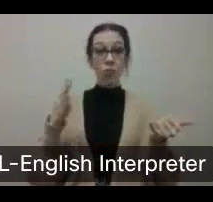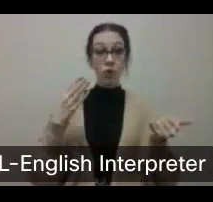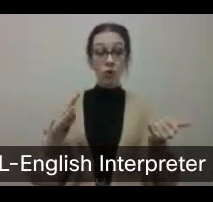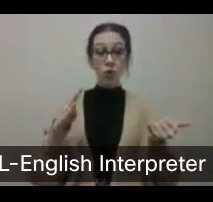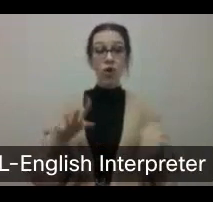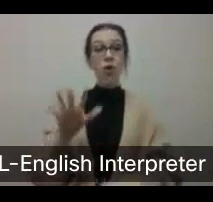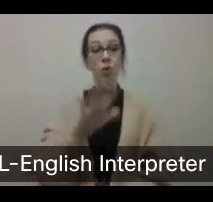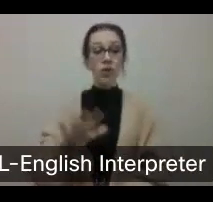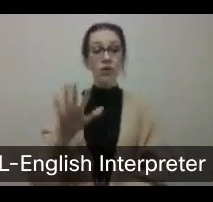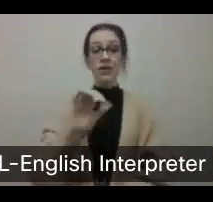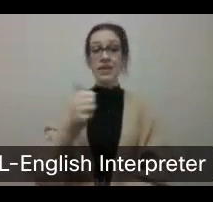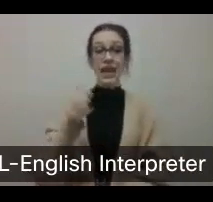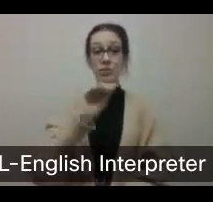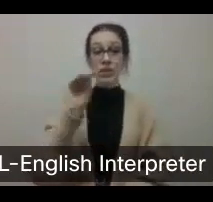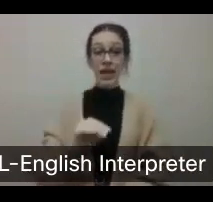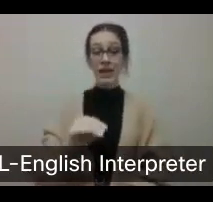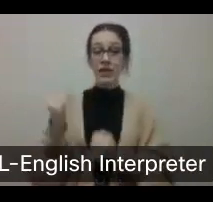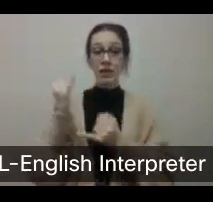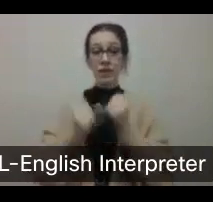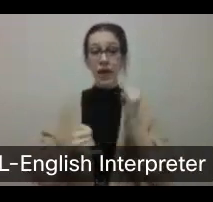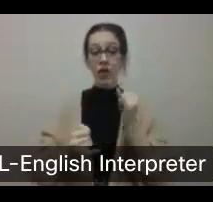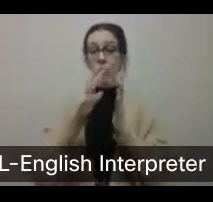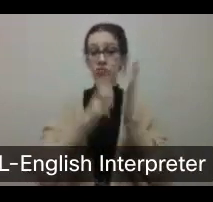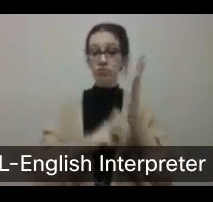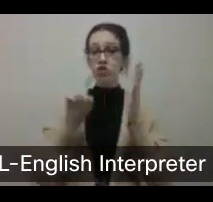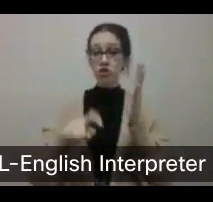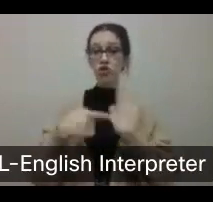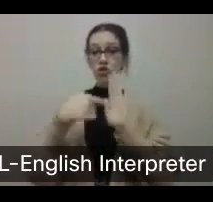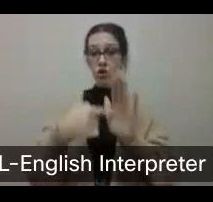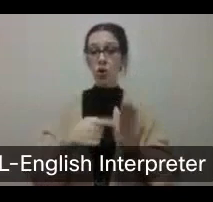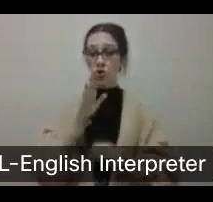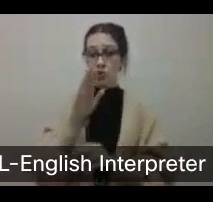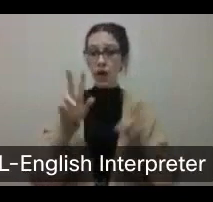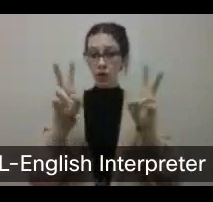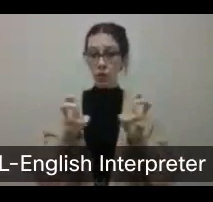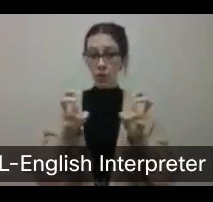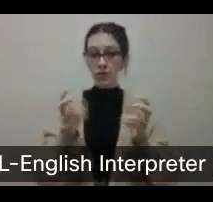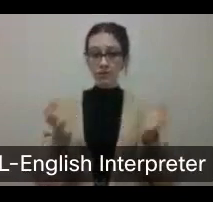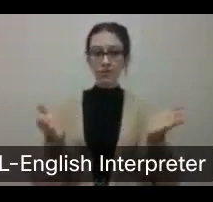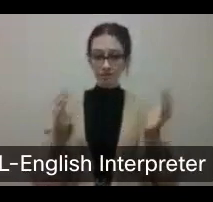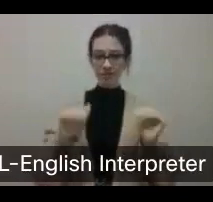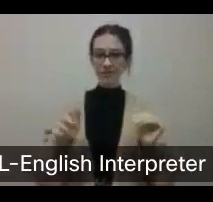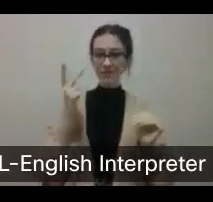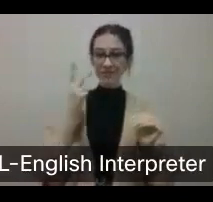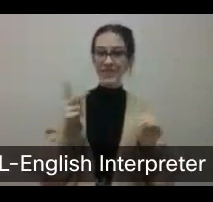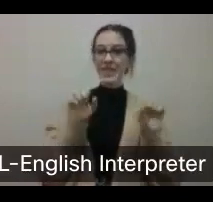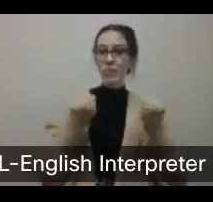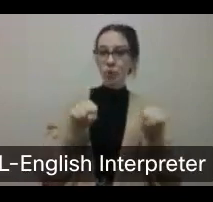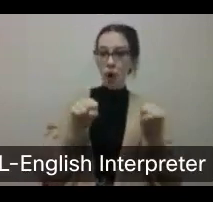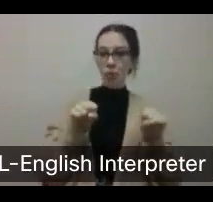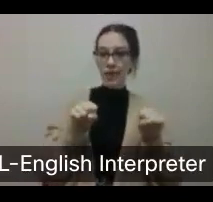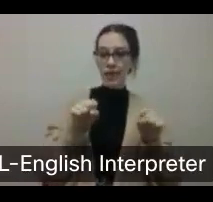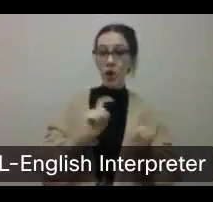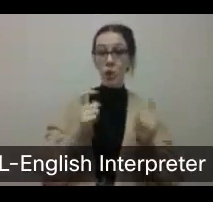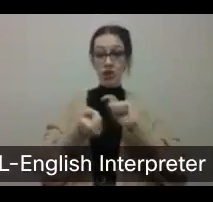10% of your last paper should be quotes. Probably has been changed to, it is likely that. The meaning